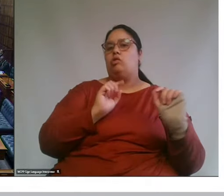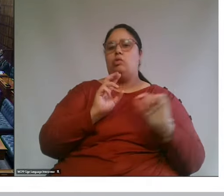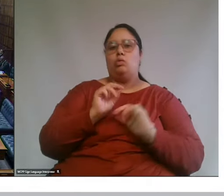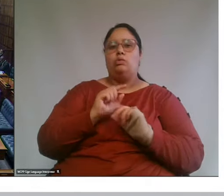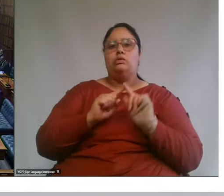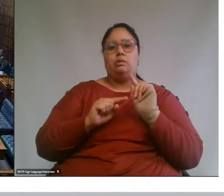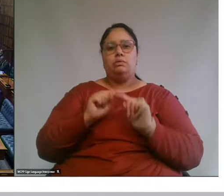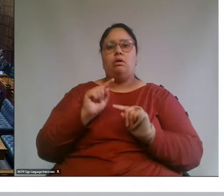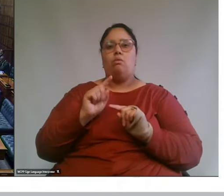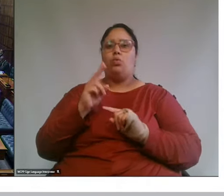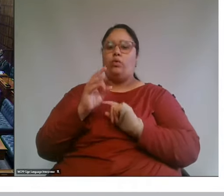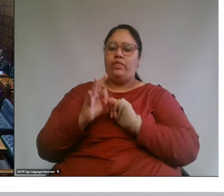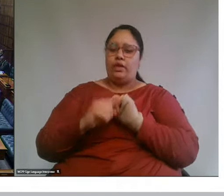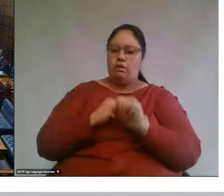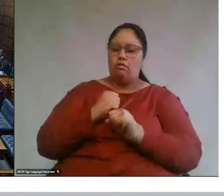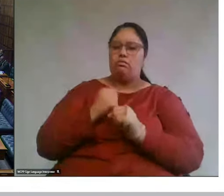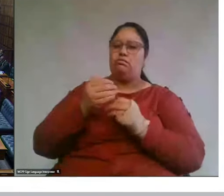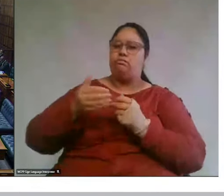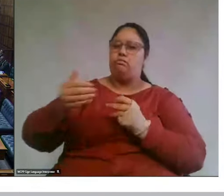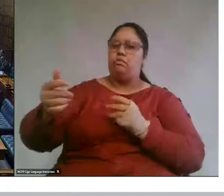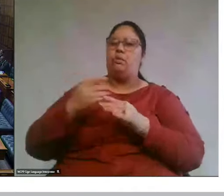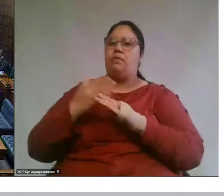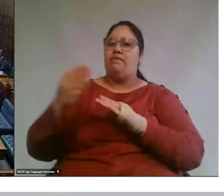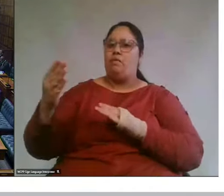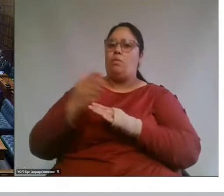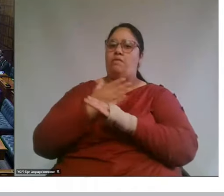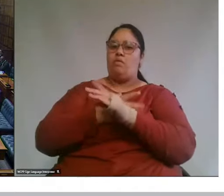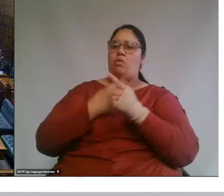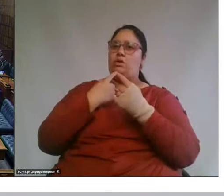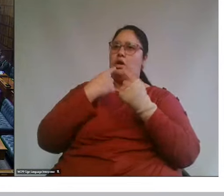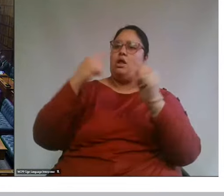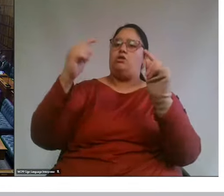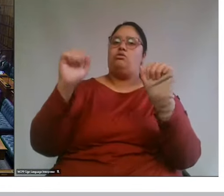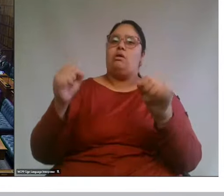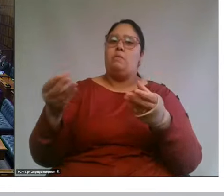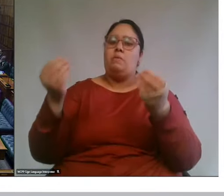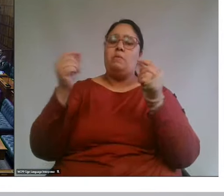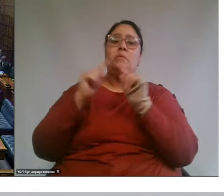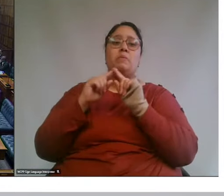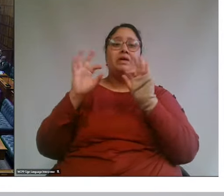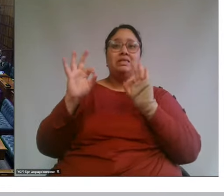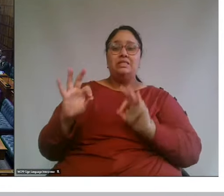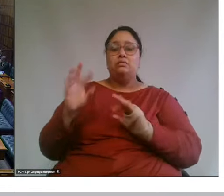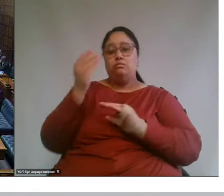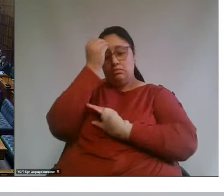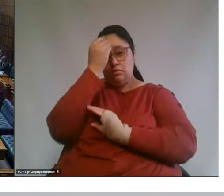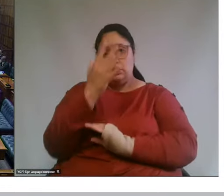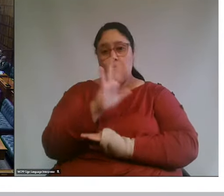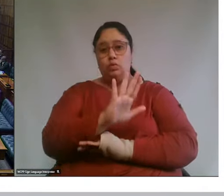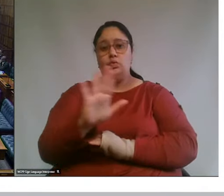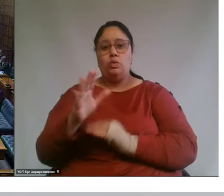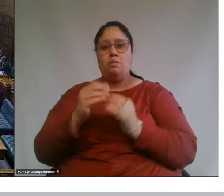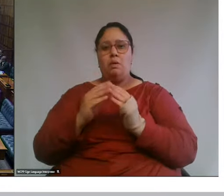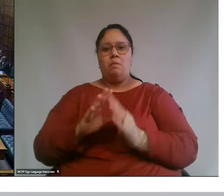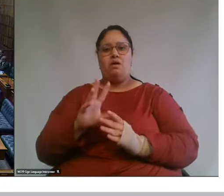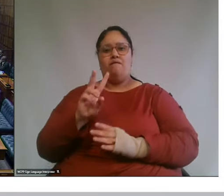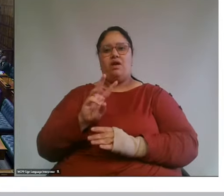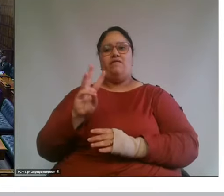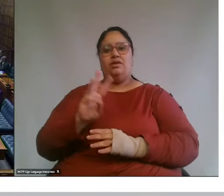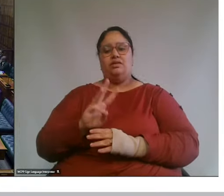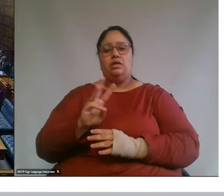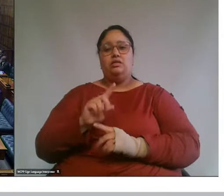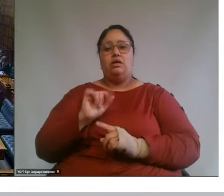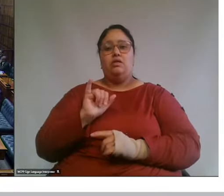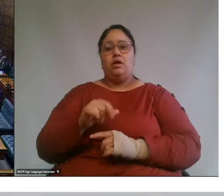you have to go 2 three years in a row before you actually get a declaration but I just wanted to indicate to to member fun of Ven